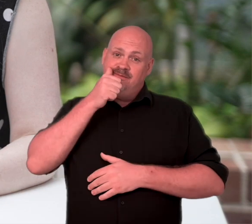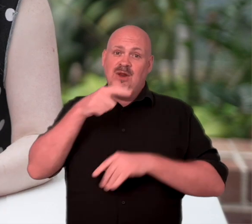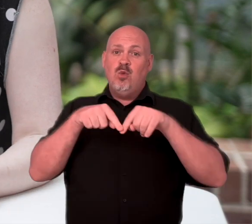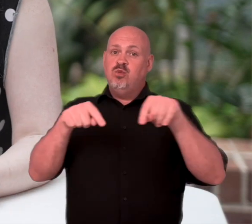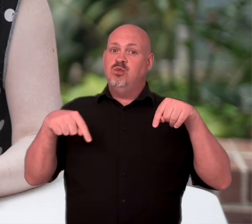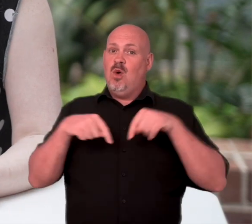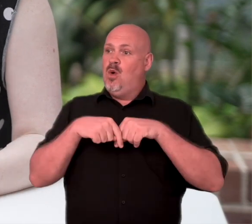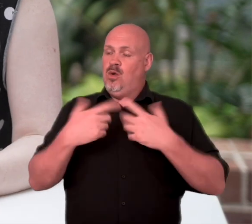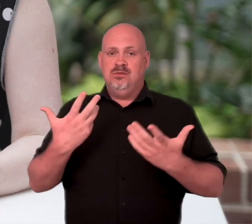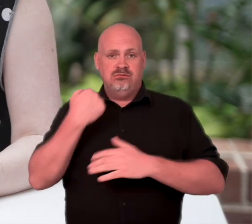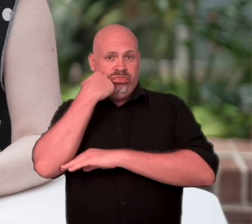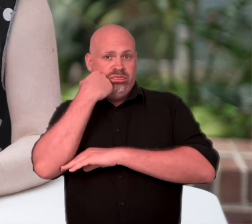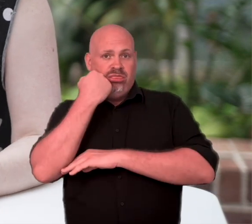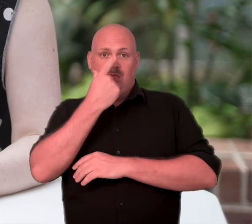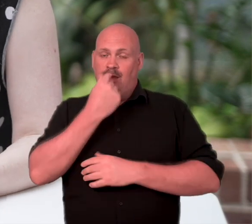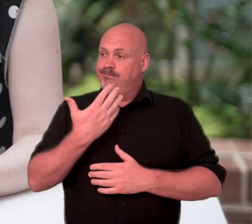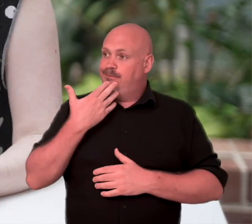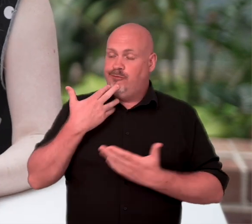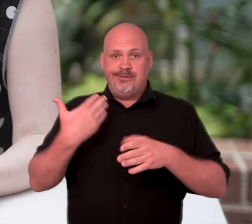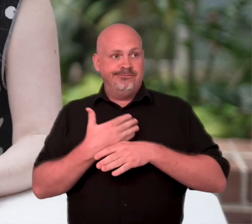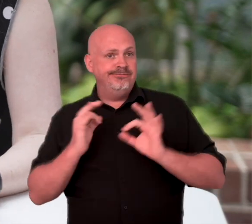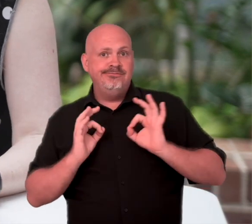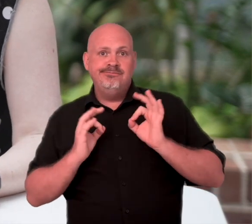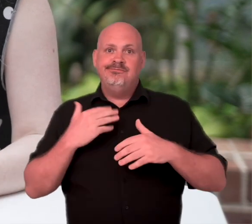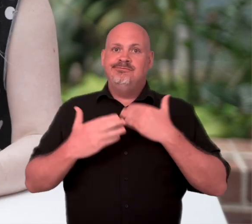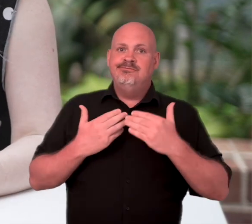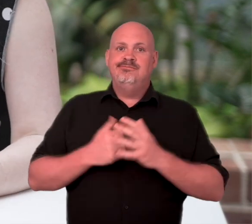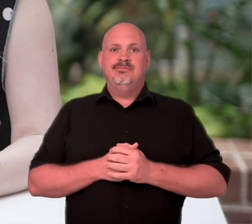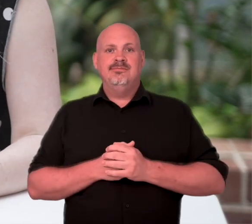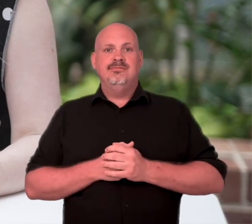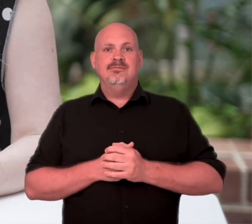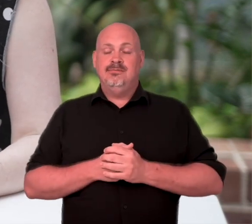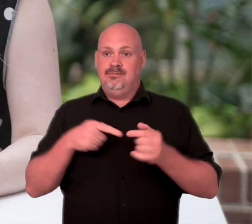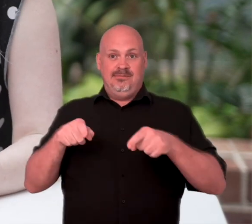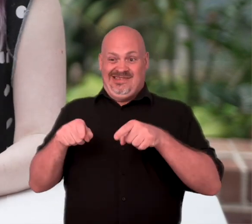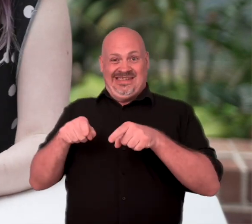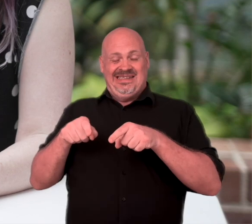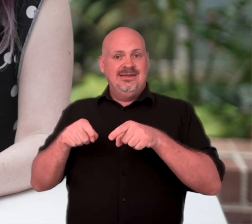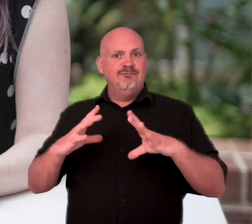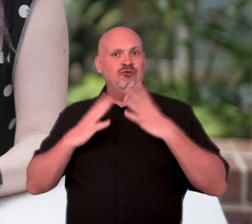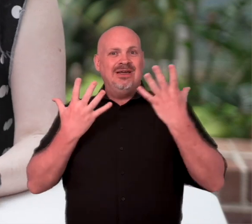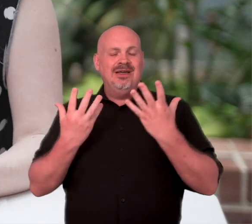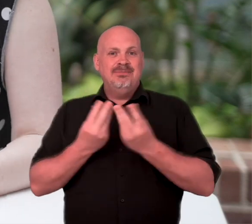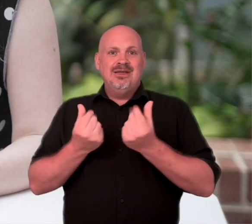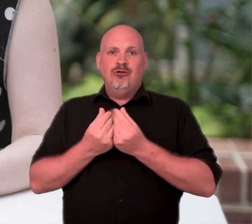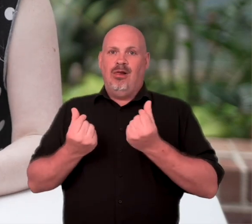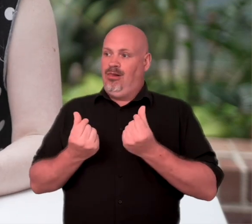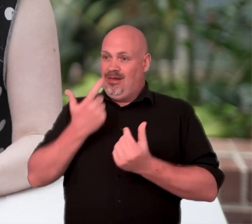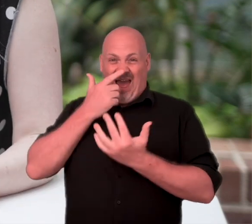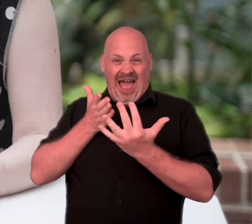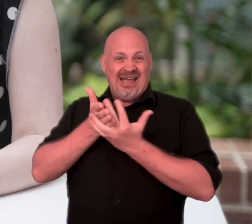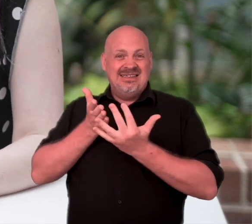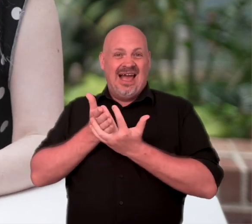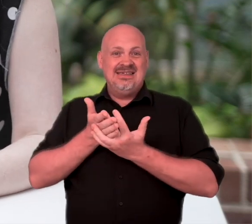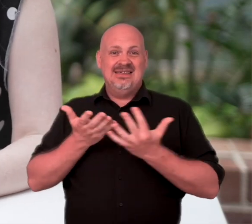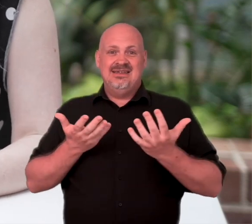Wards can be quite boring, they can be quite occupationally deprived at times, and this is really like a free